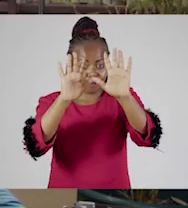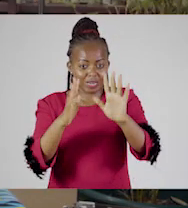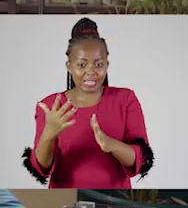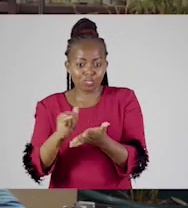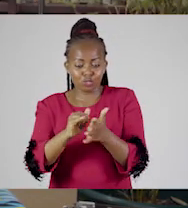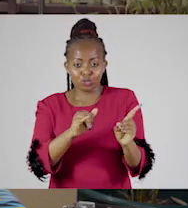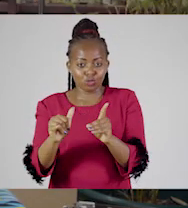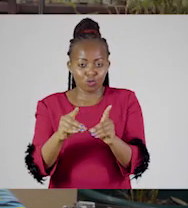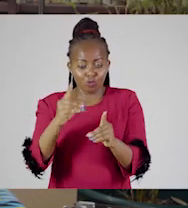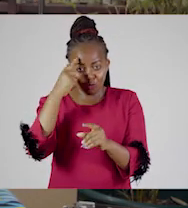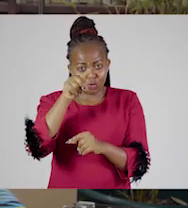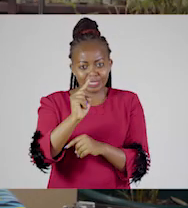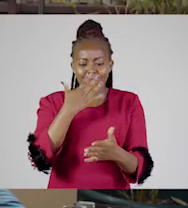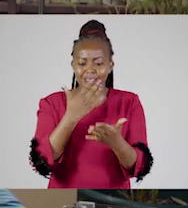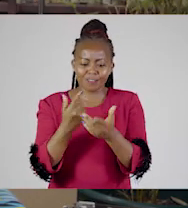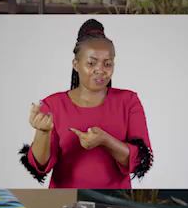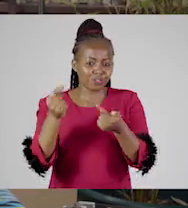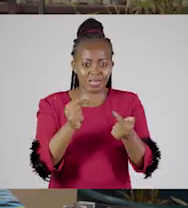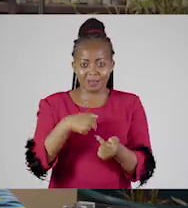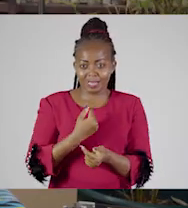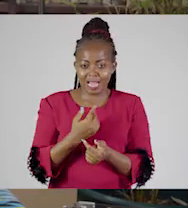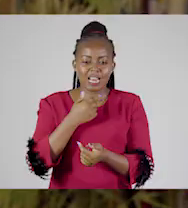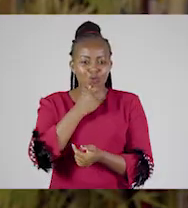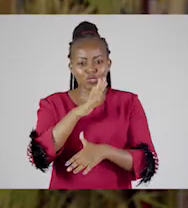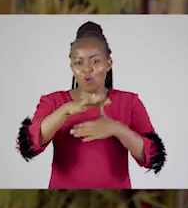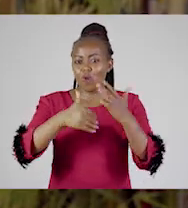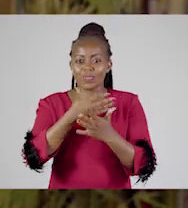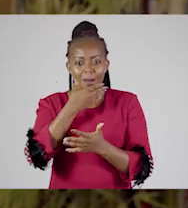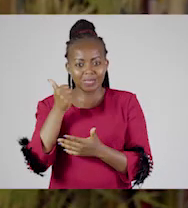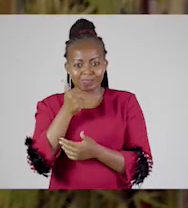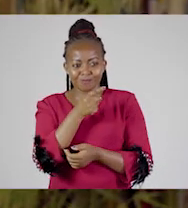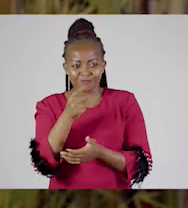to do for yourselves. Thank you for having me, and I wish you all the